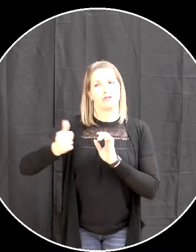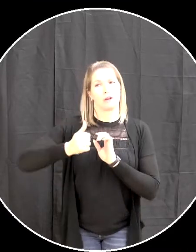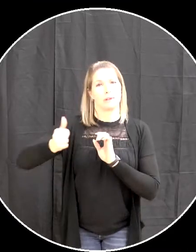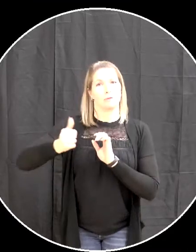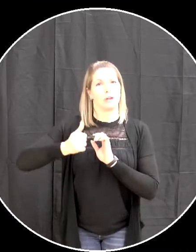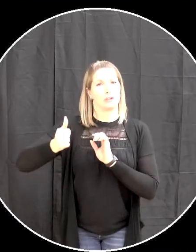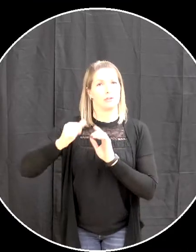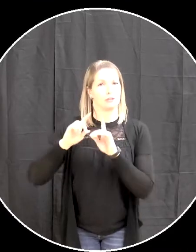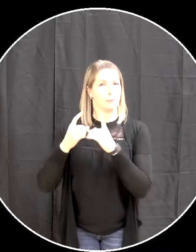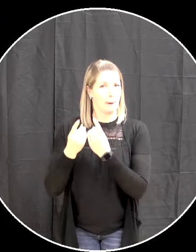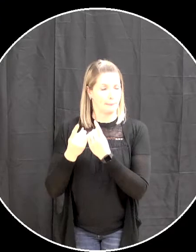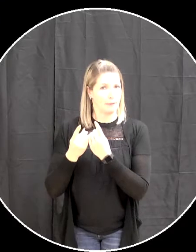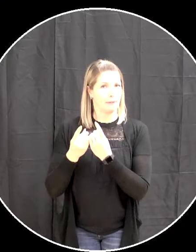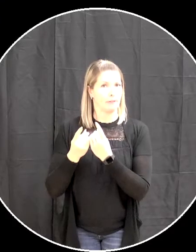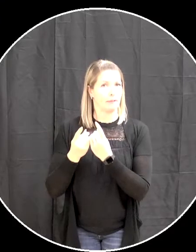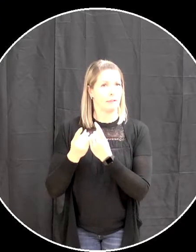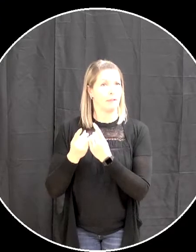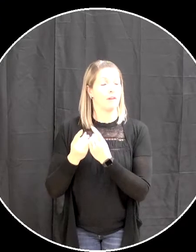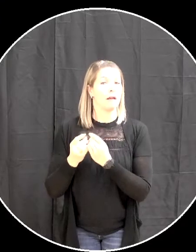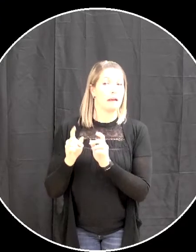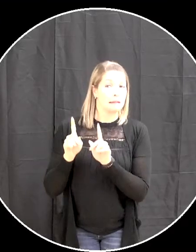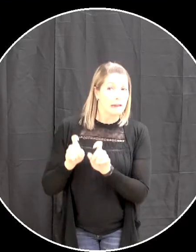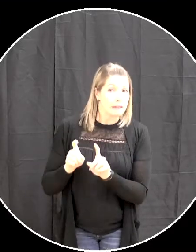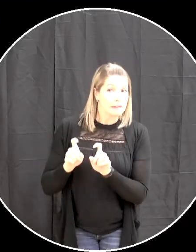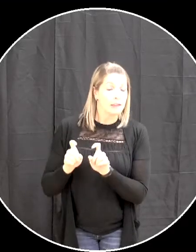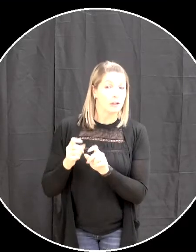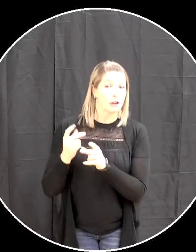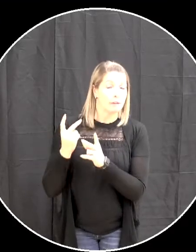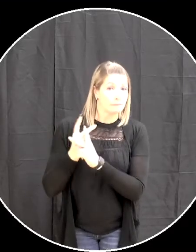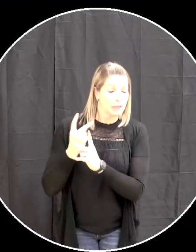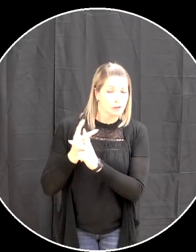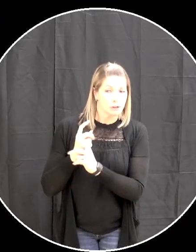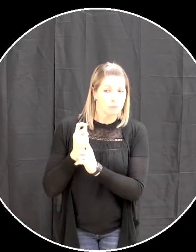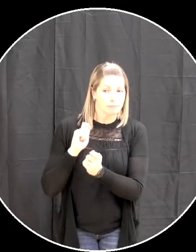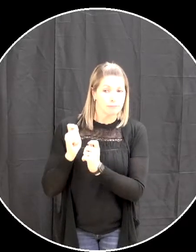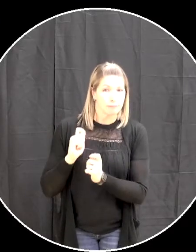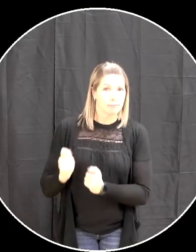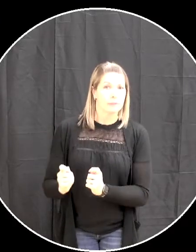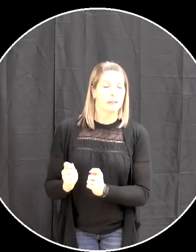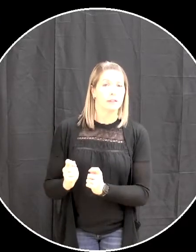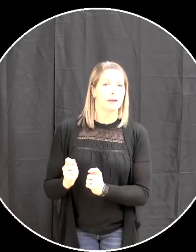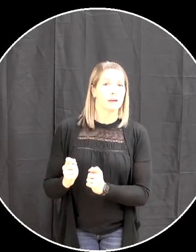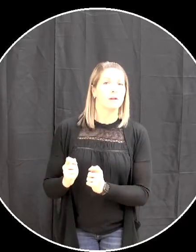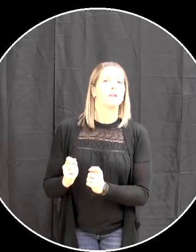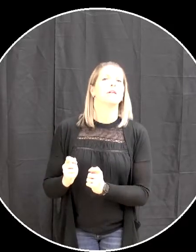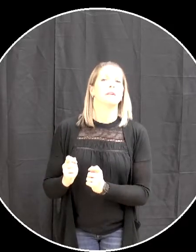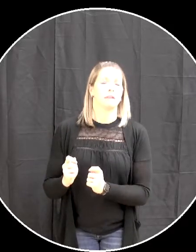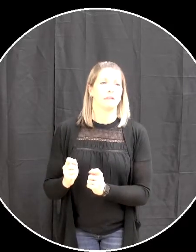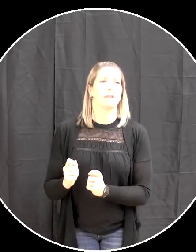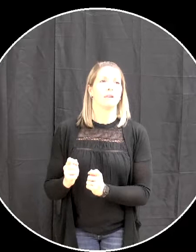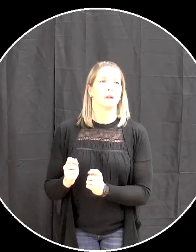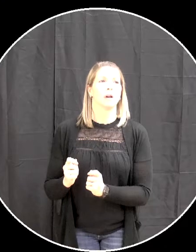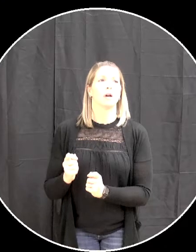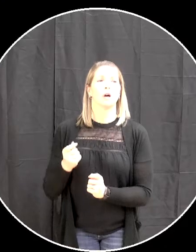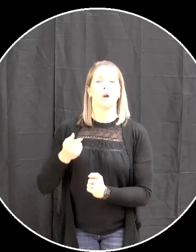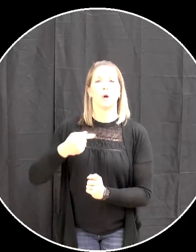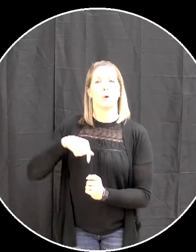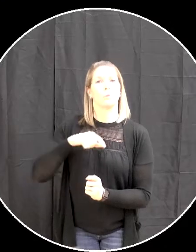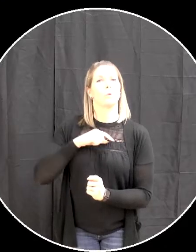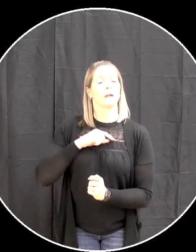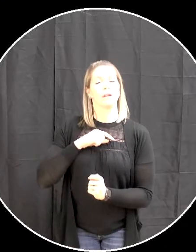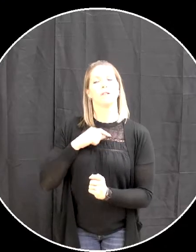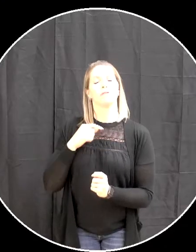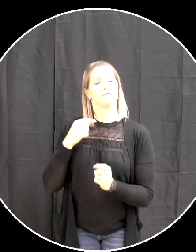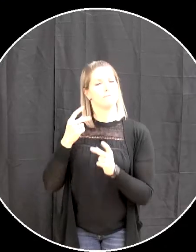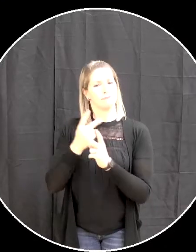Infrastructure, and then testing of additions and recalculation of depreciation balances. And based on this, we've determined that the amounts are reasonable in